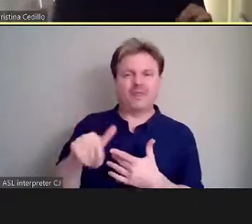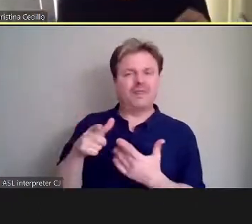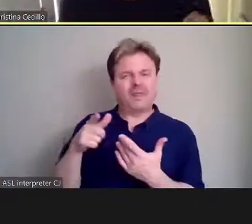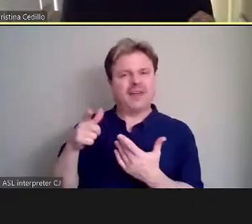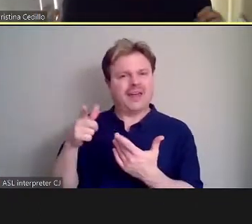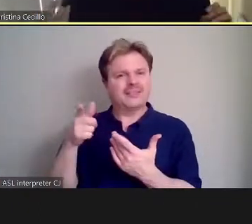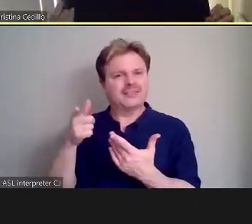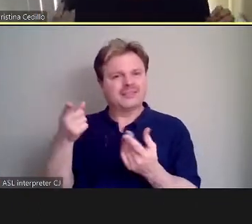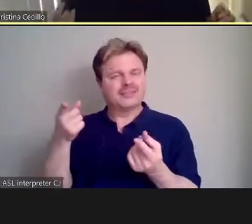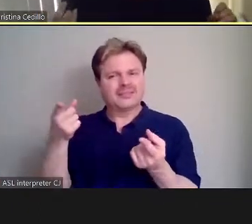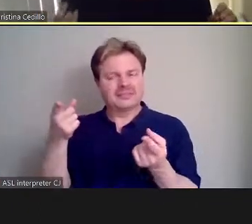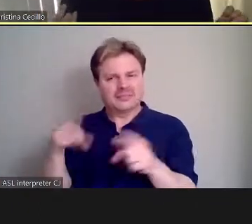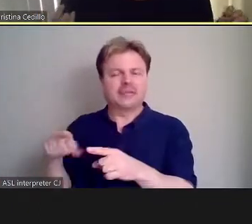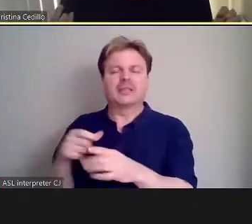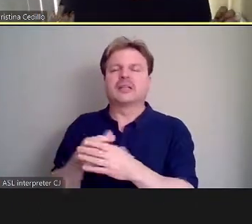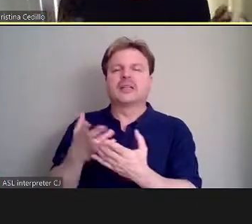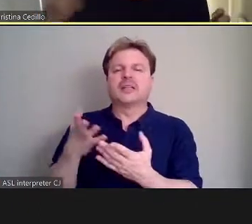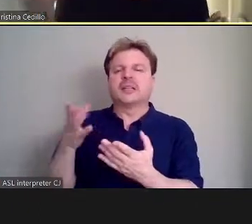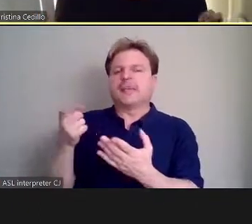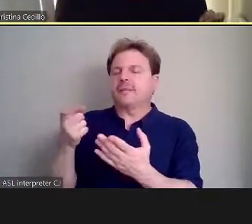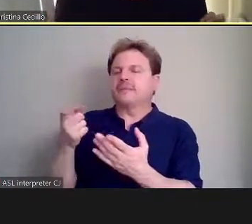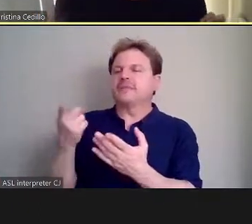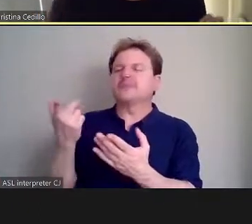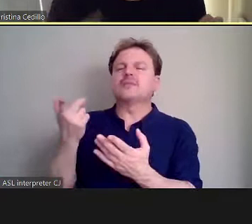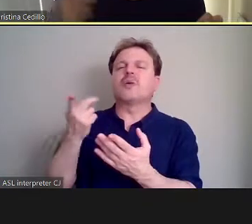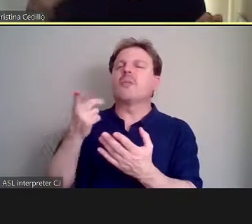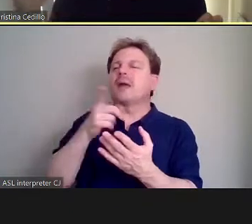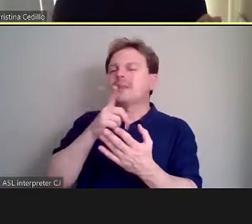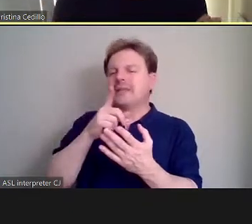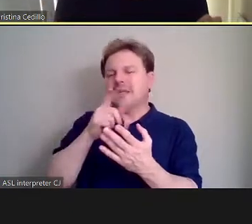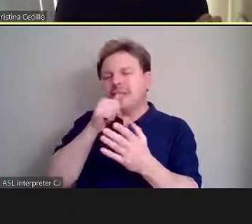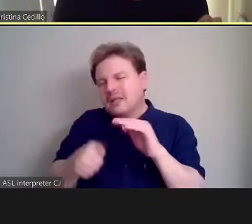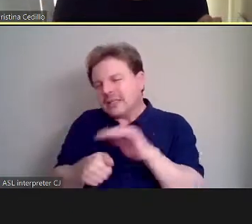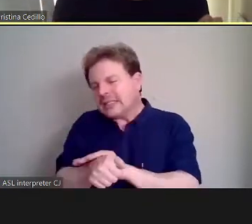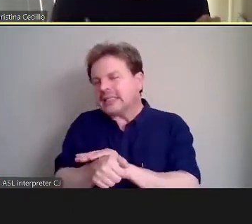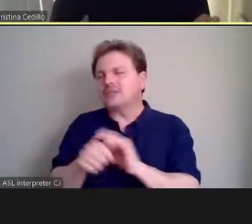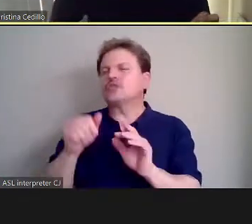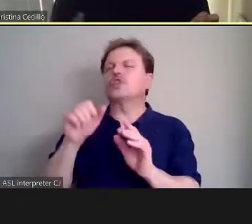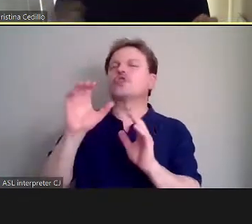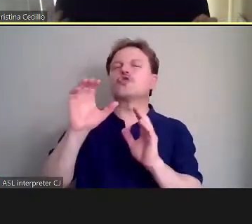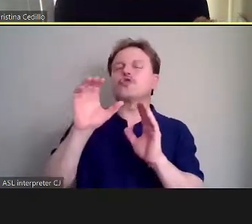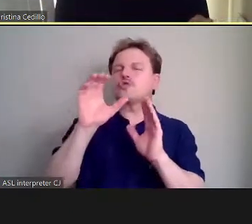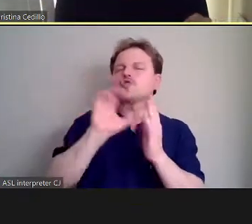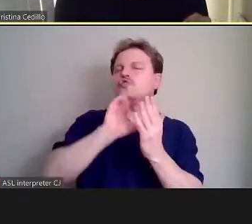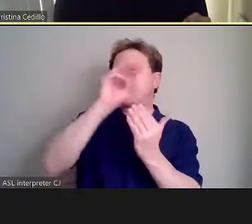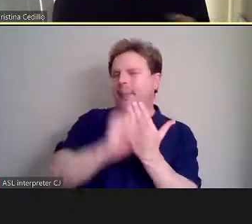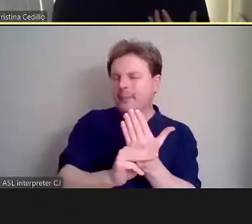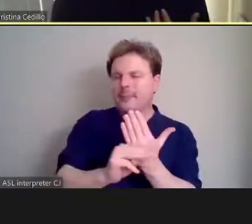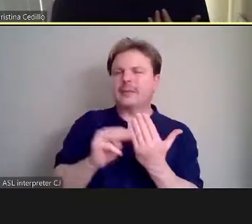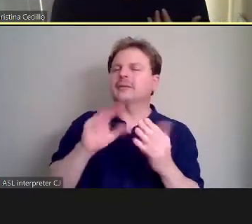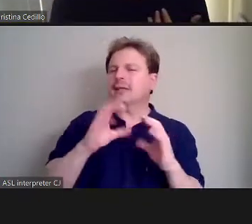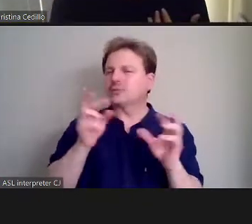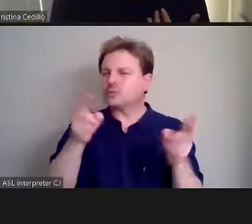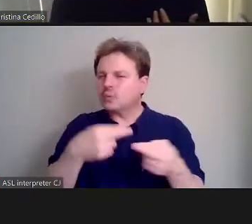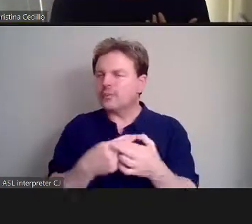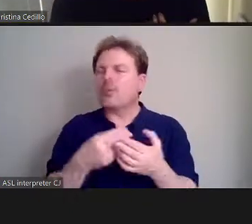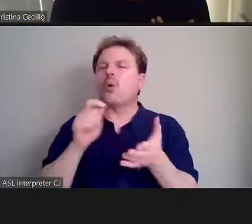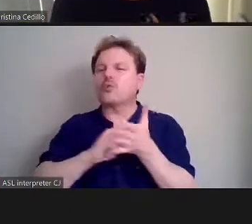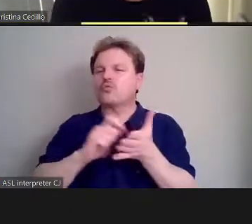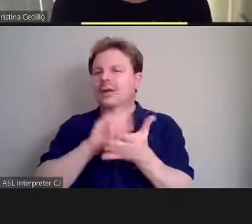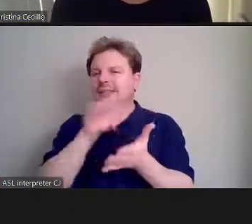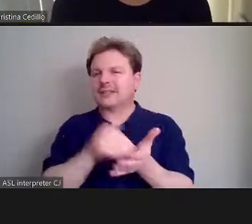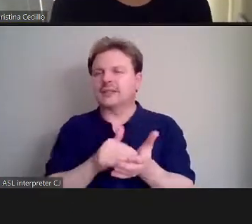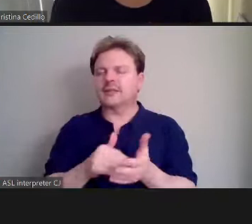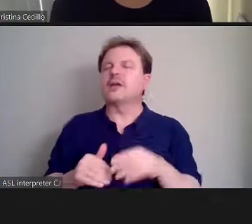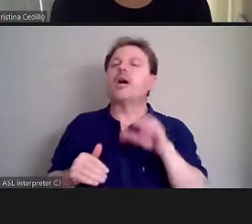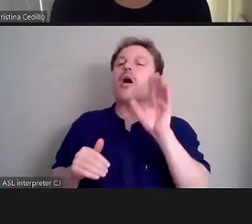hidden curriculum that we have in our classrooms or in the writing center and things like that. Hey, Christina,